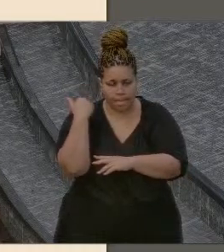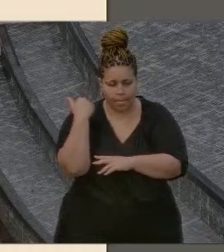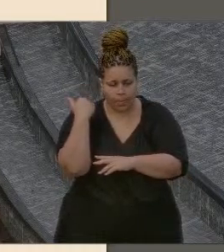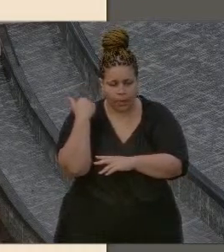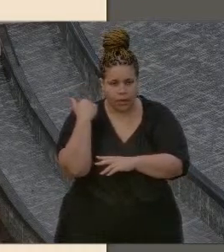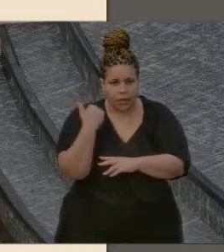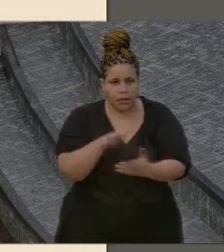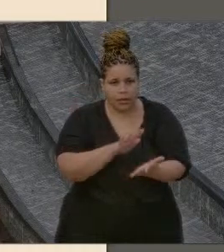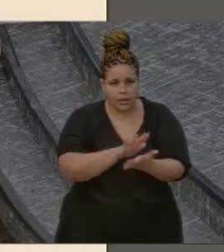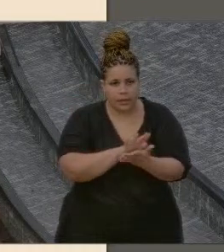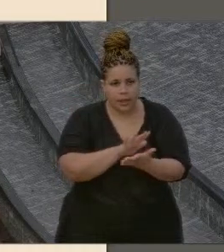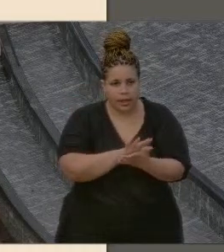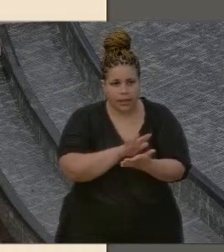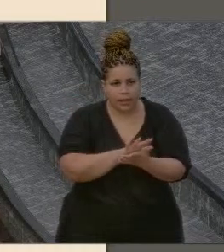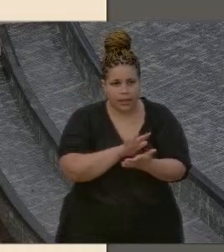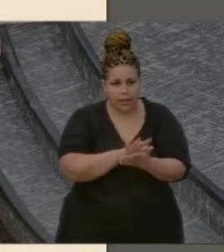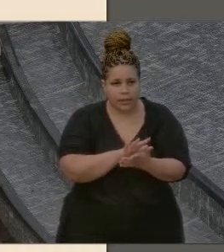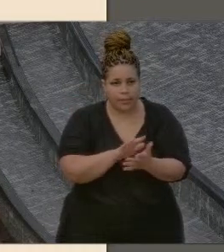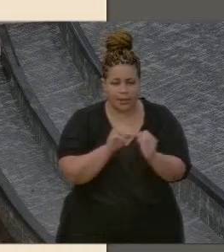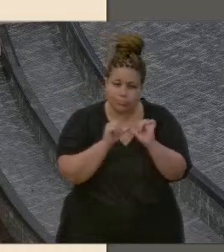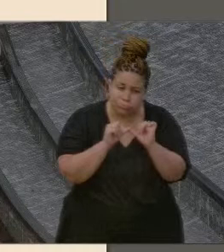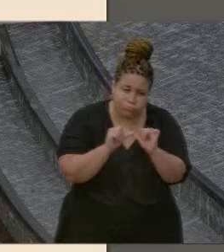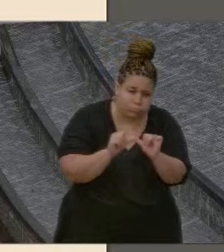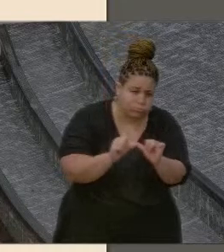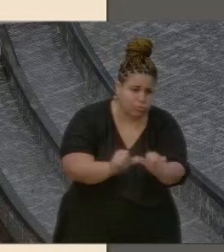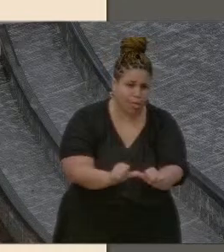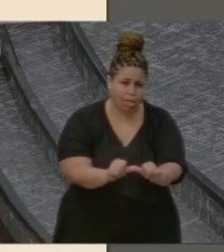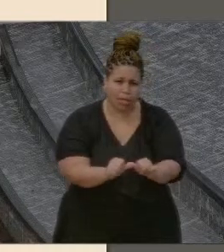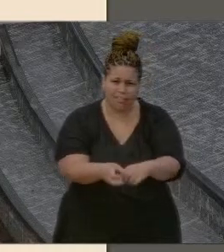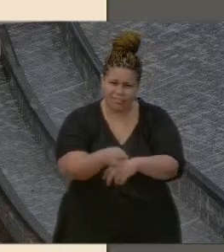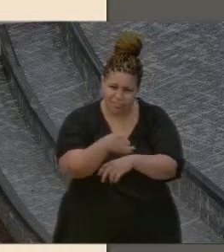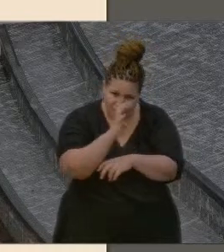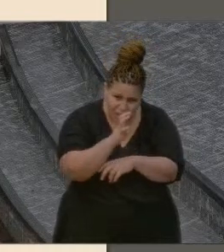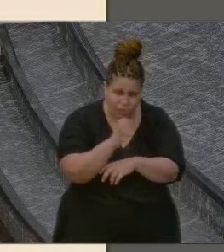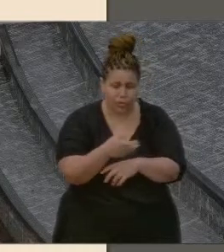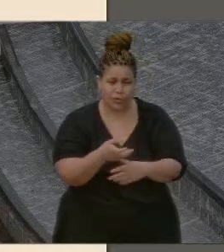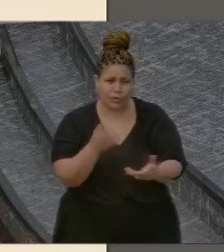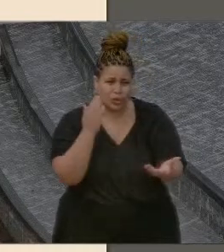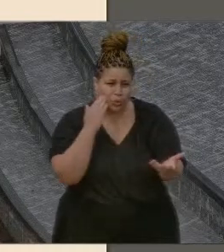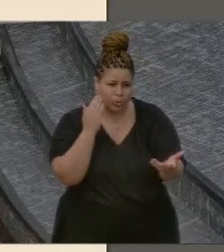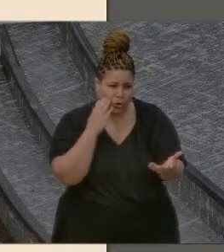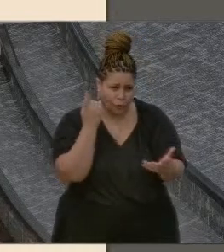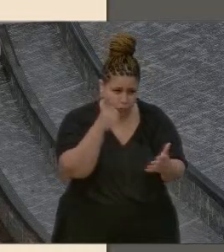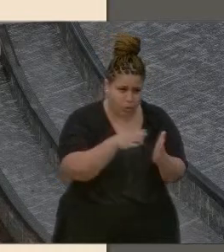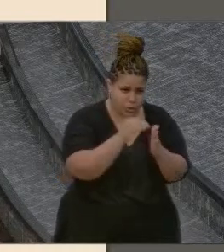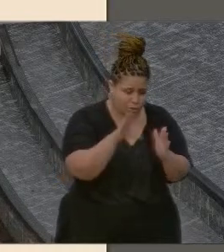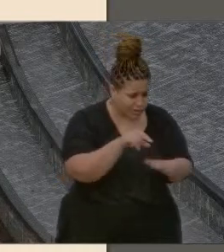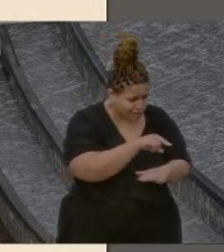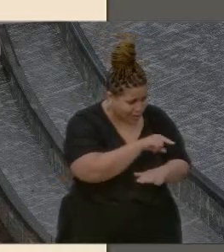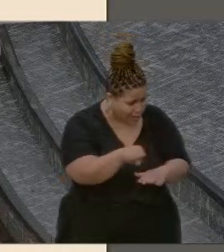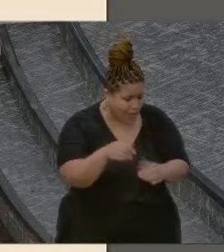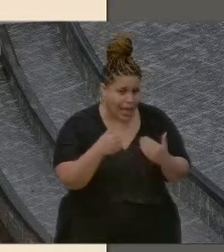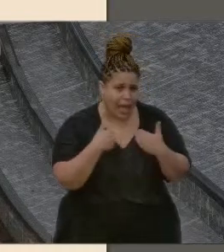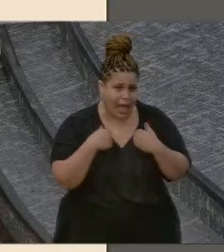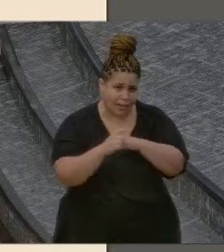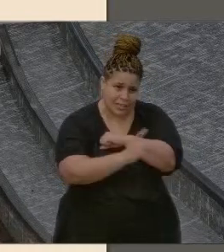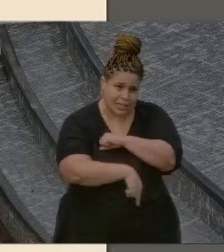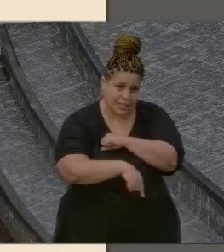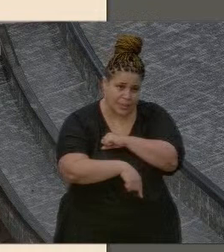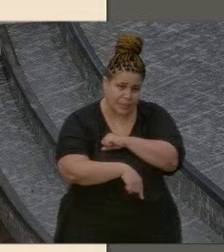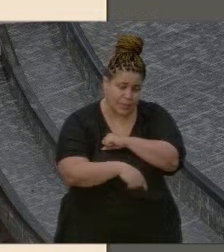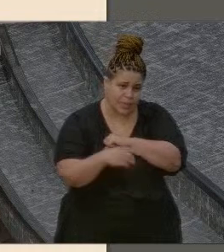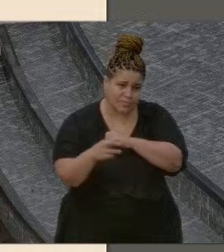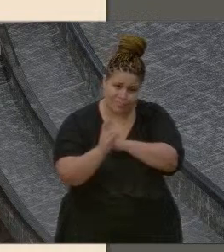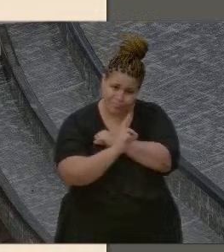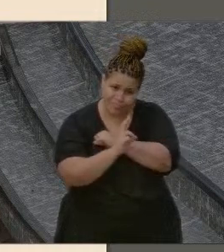the academic stamina and rigor of students are gonna have disciplinary implications. And I'll talk